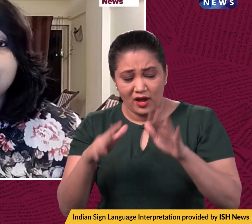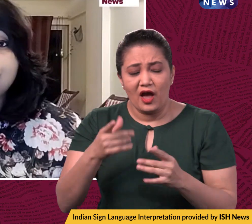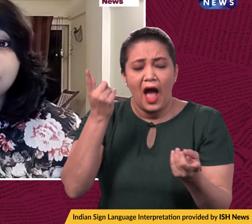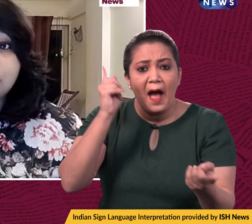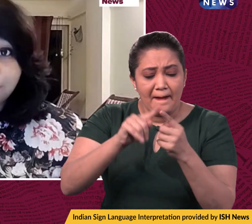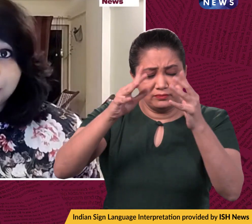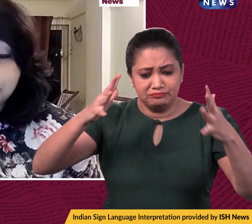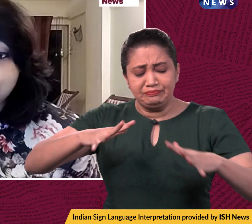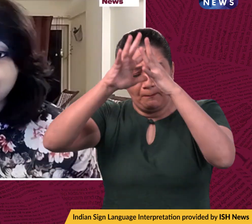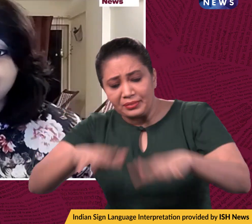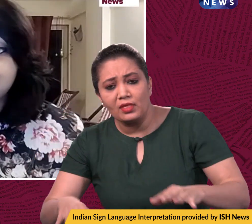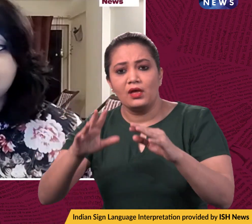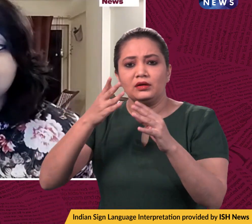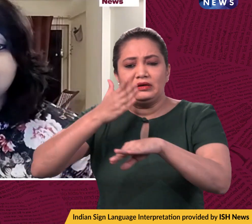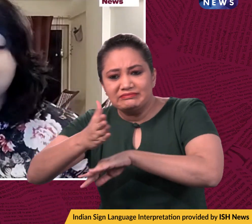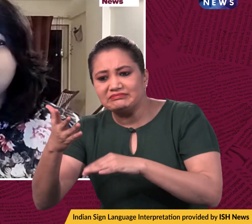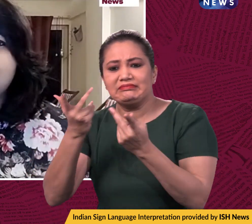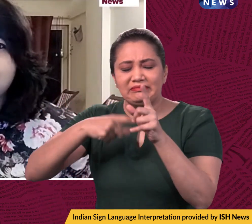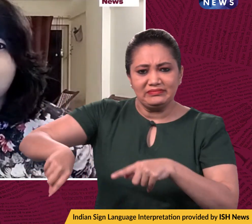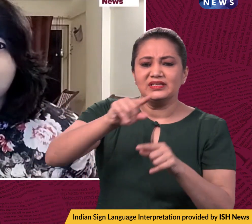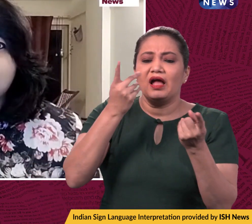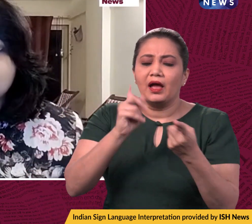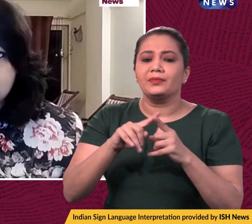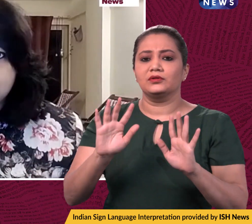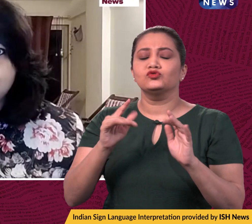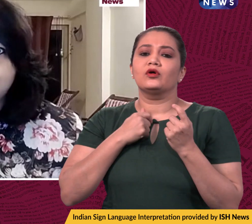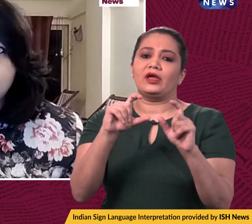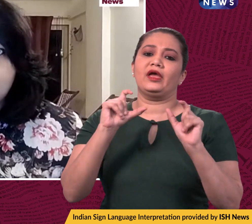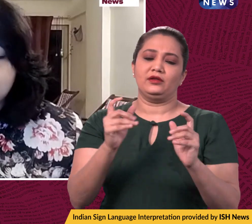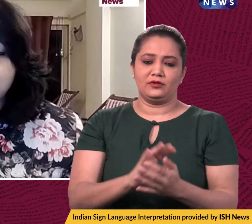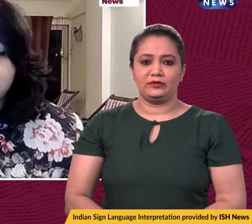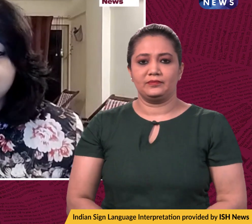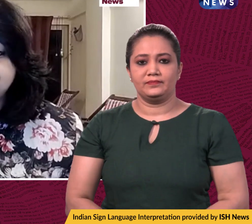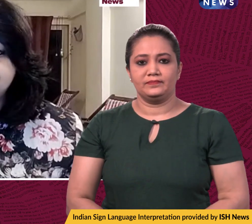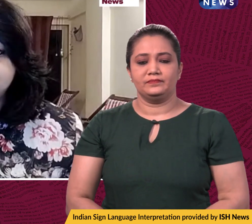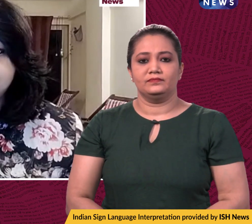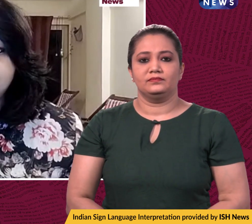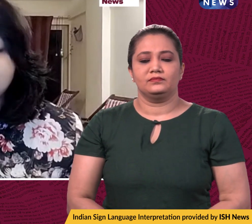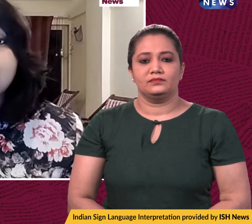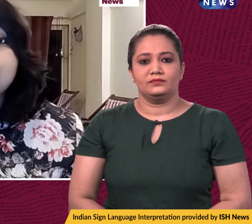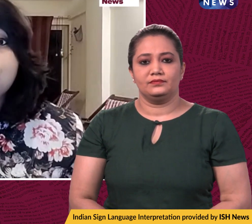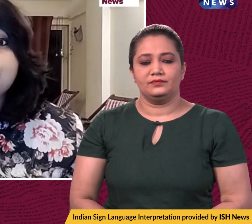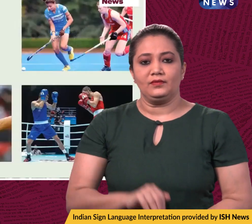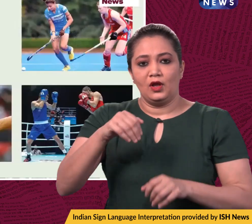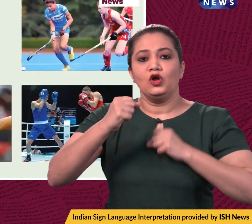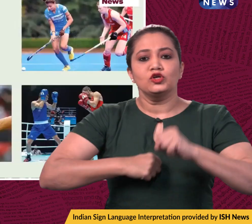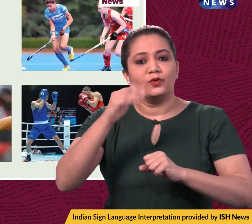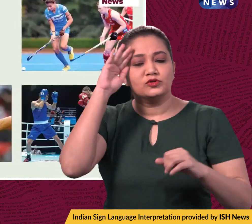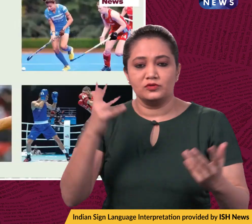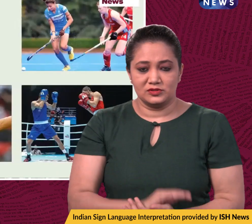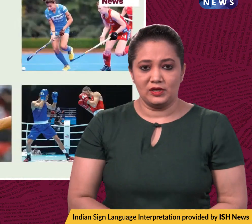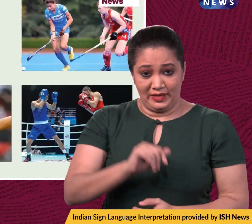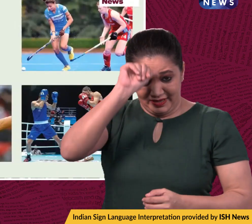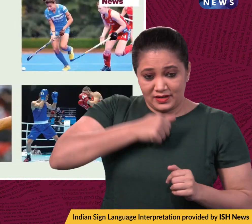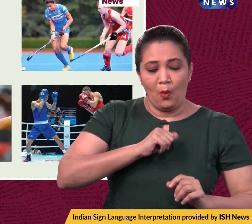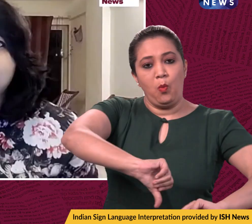the potential safety issues resulting from the fragile statue. End quote. On to sports news right now.